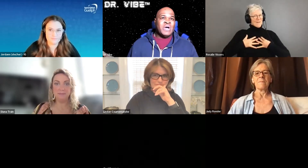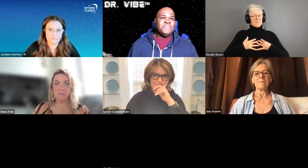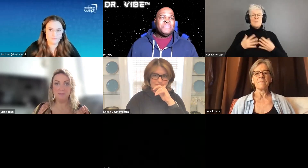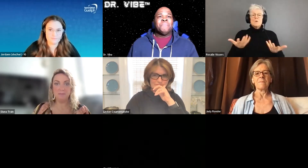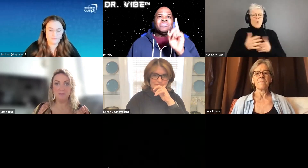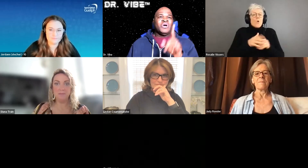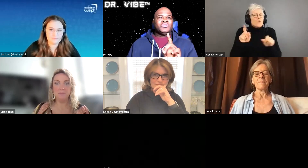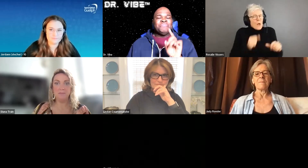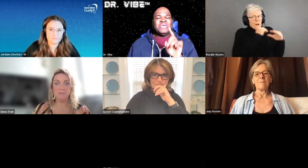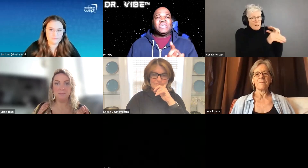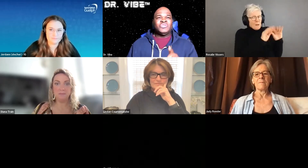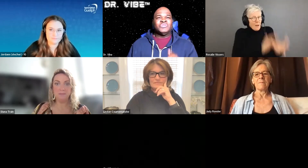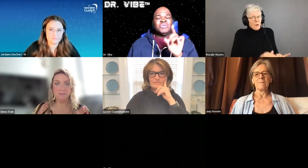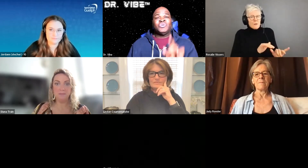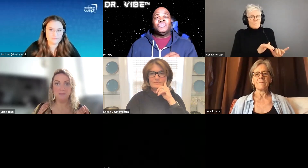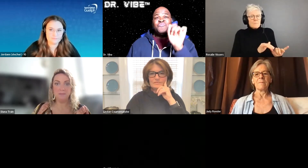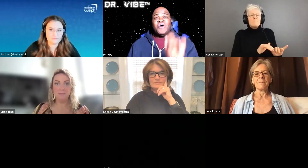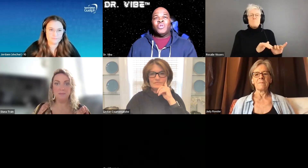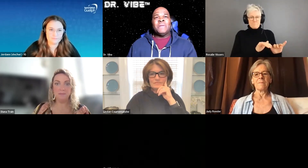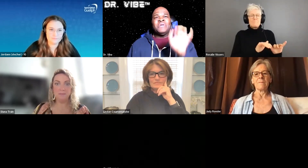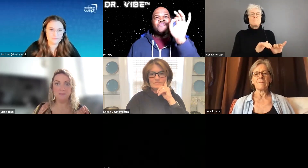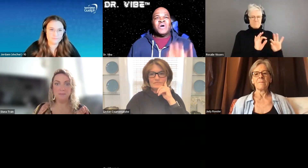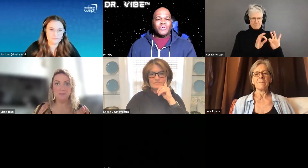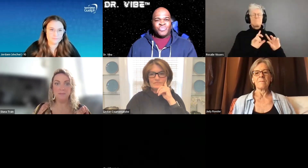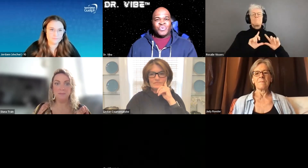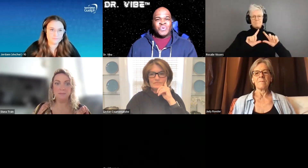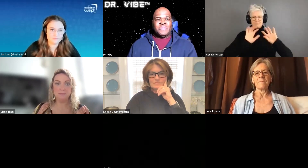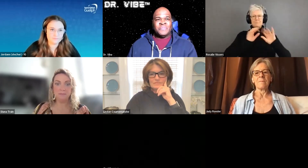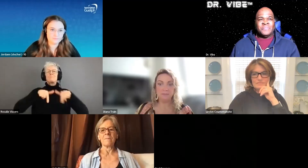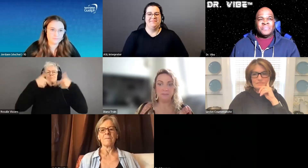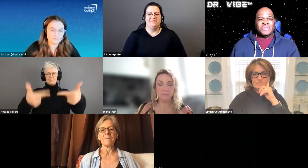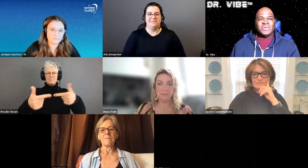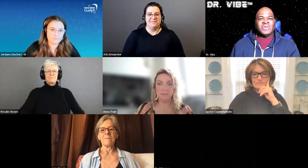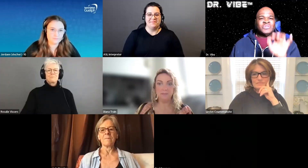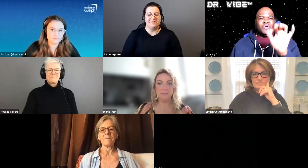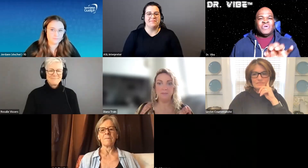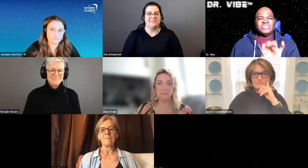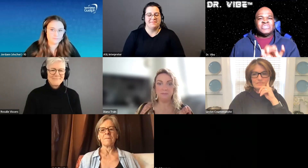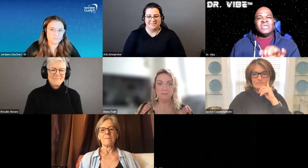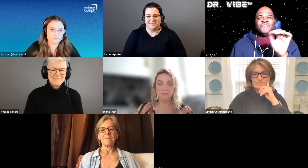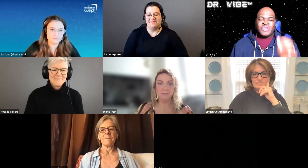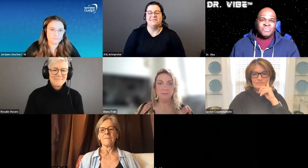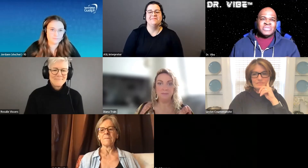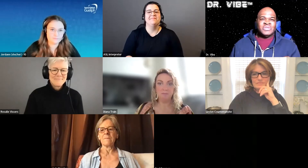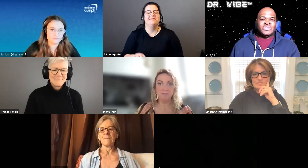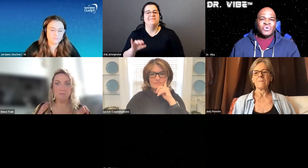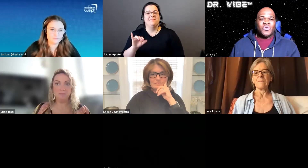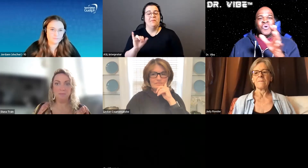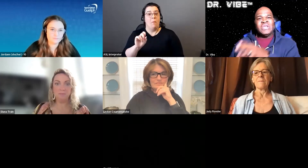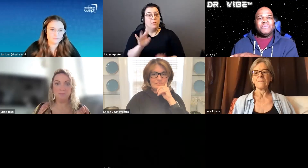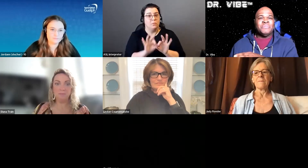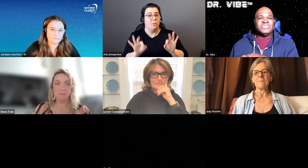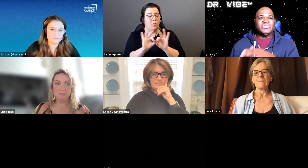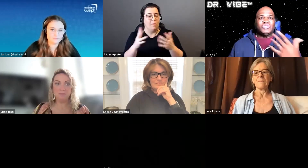email one, but the big key too is make sure you follow up and follow through. So if I'm sending a video message